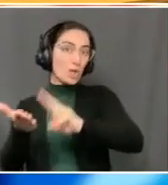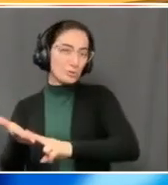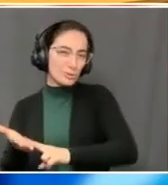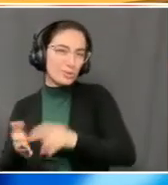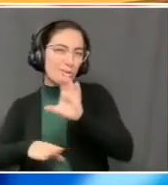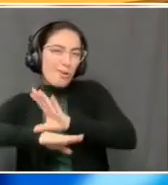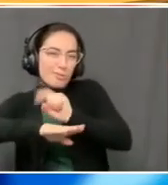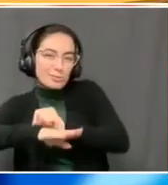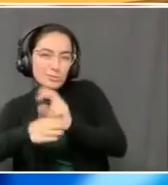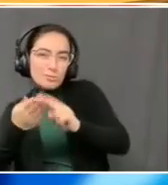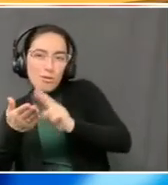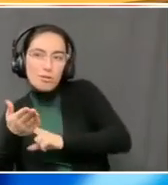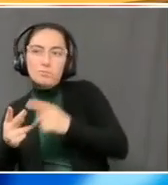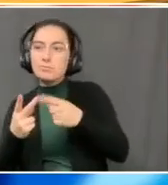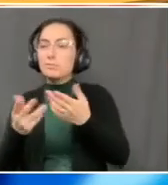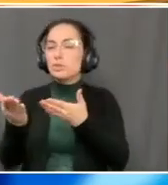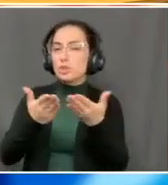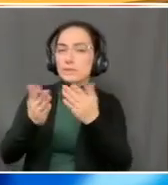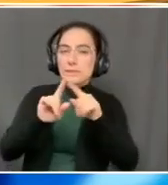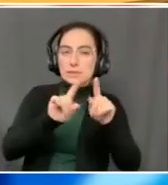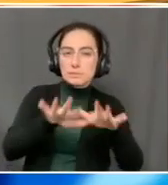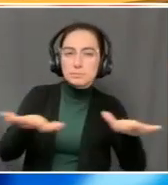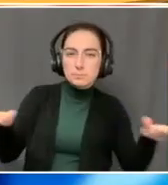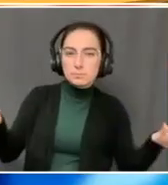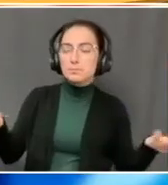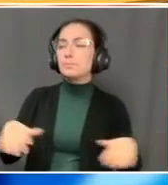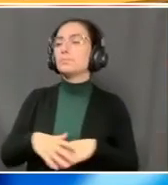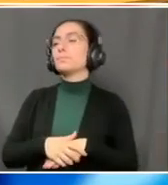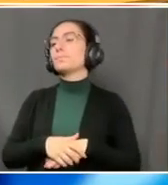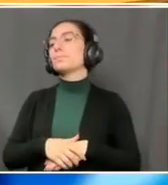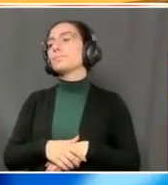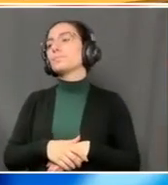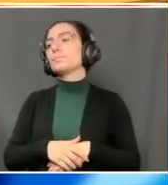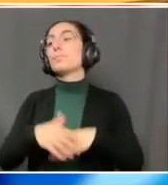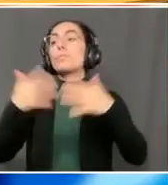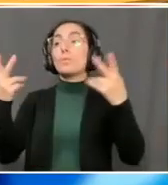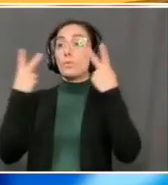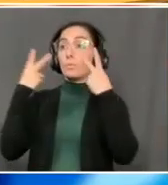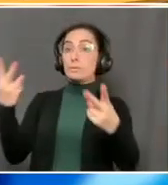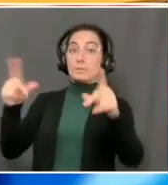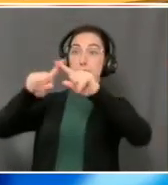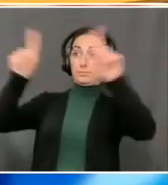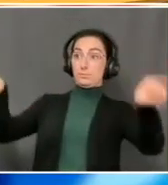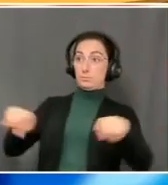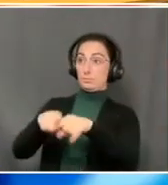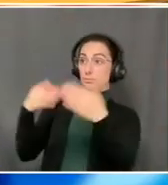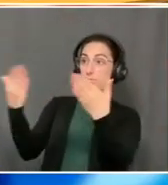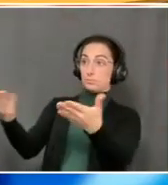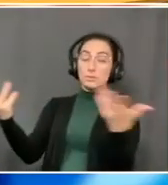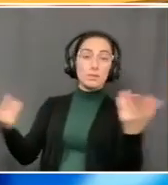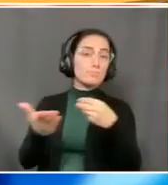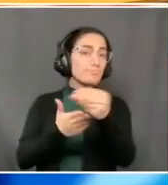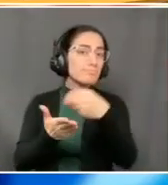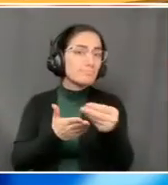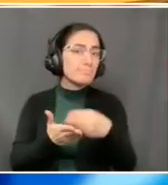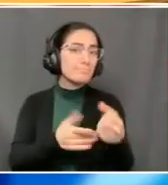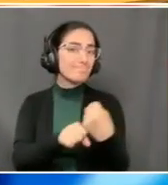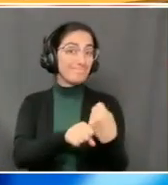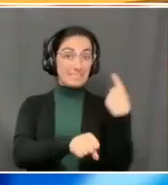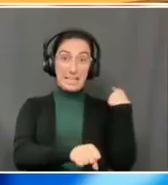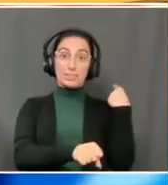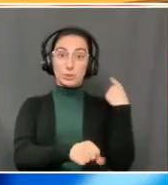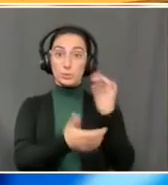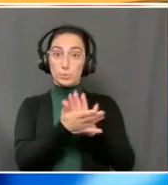contracts, services on contracts. And so what you see here are spending last school year within